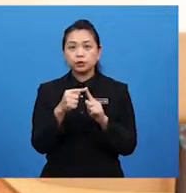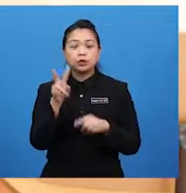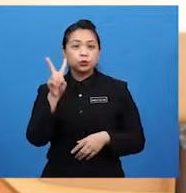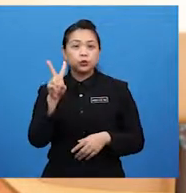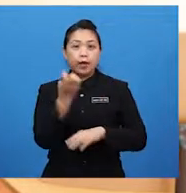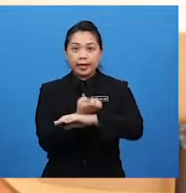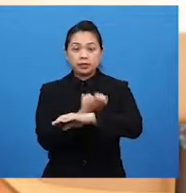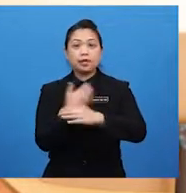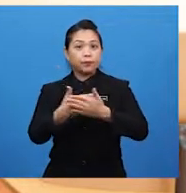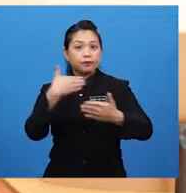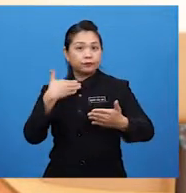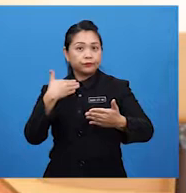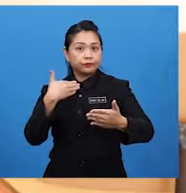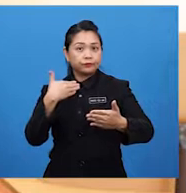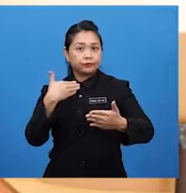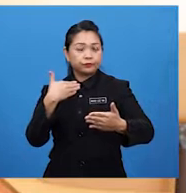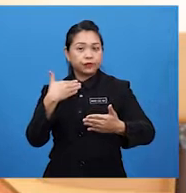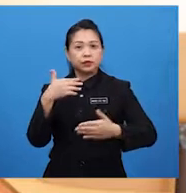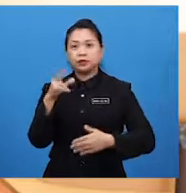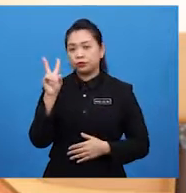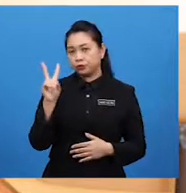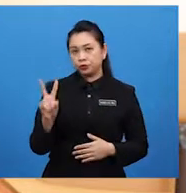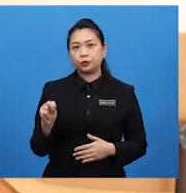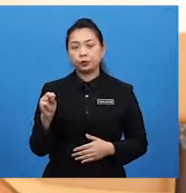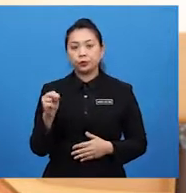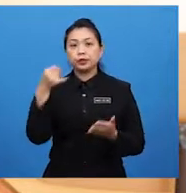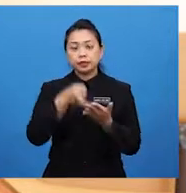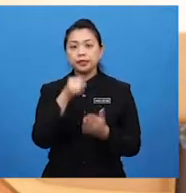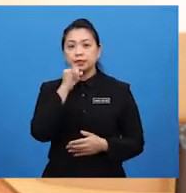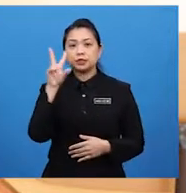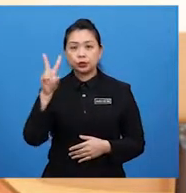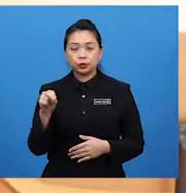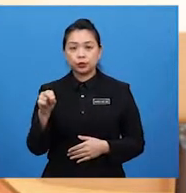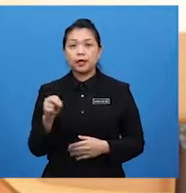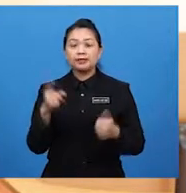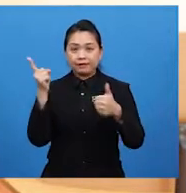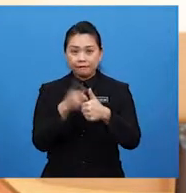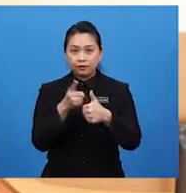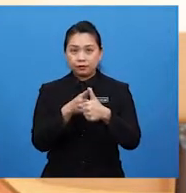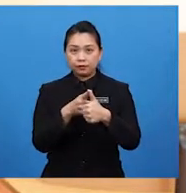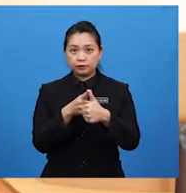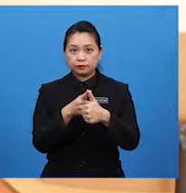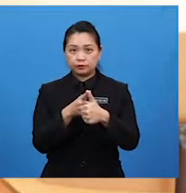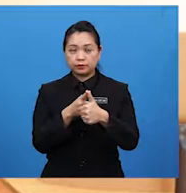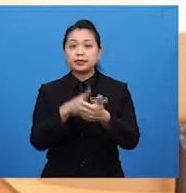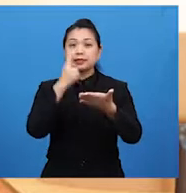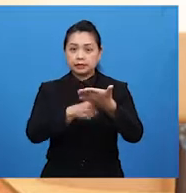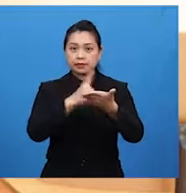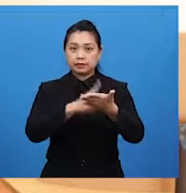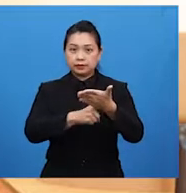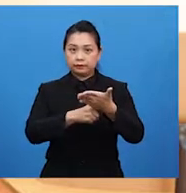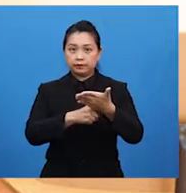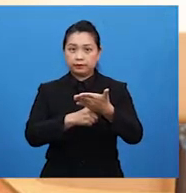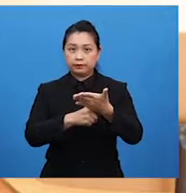discussed before? No, it is not. The first one is a discursive